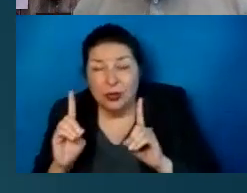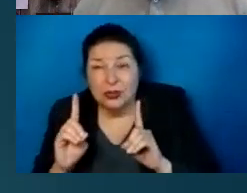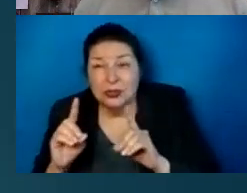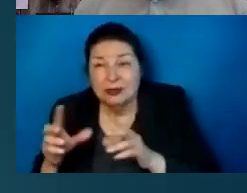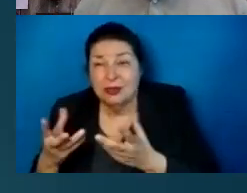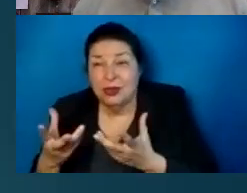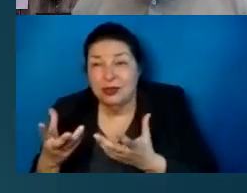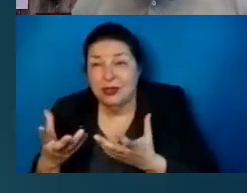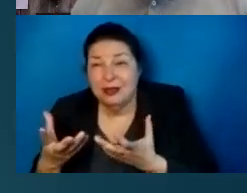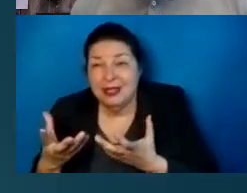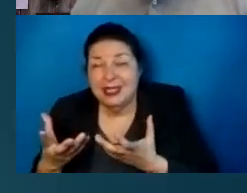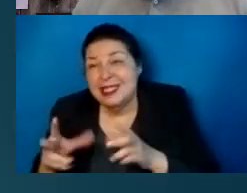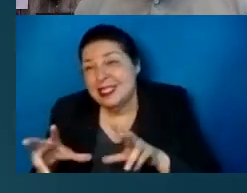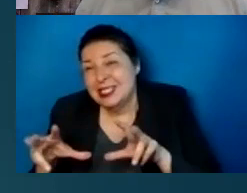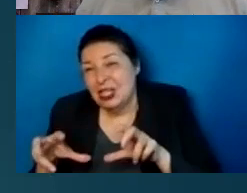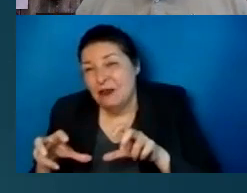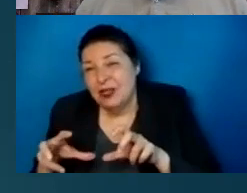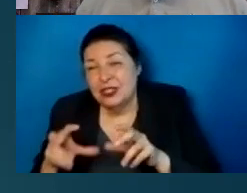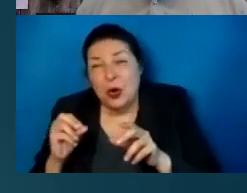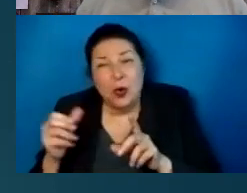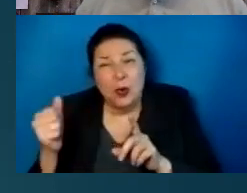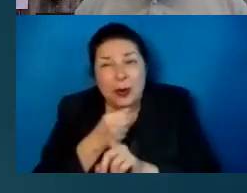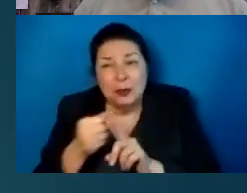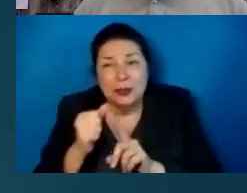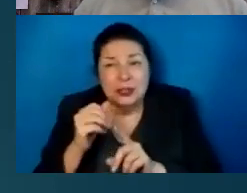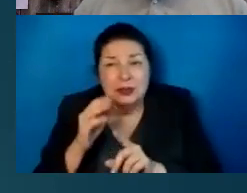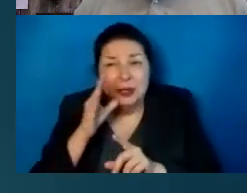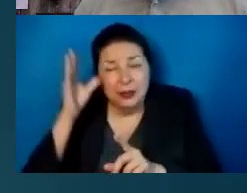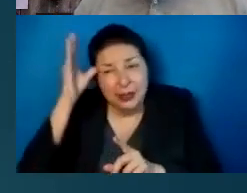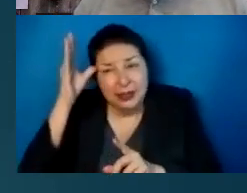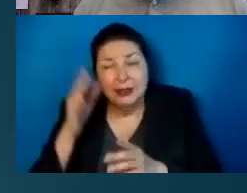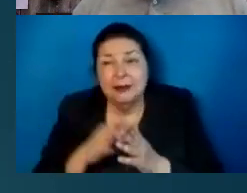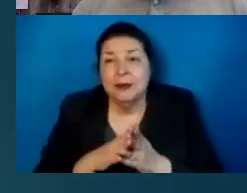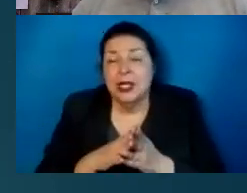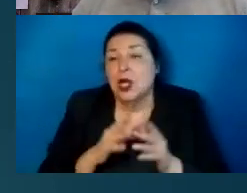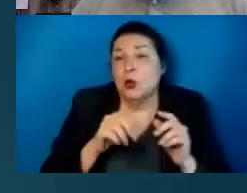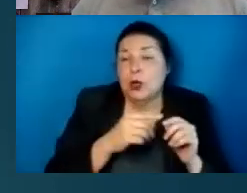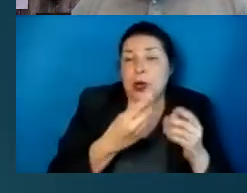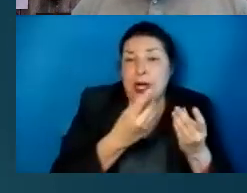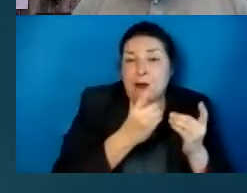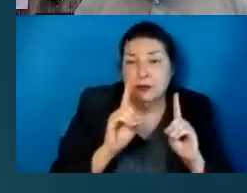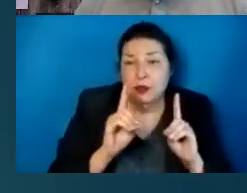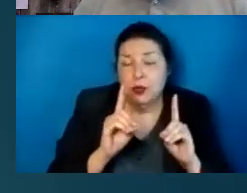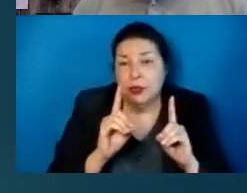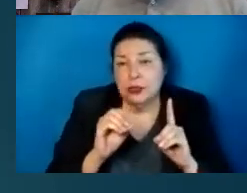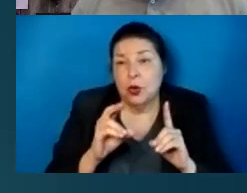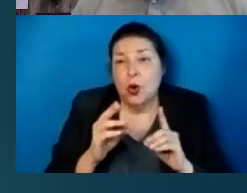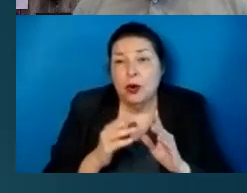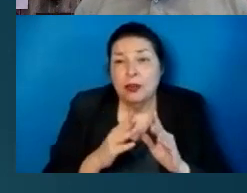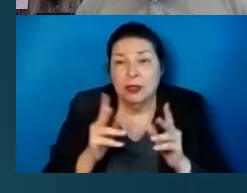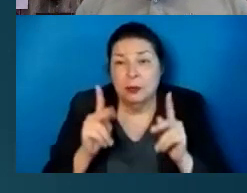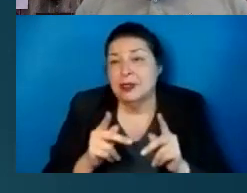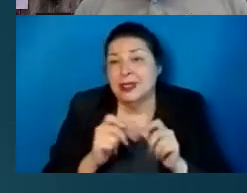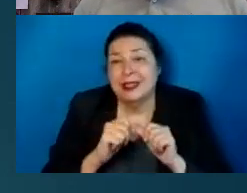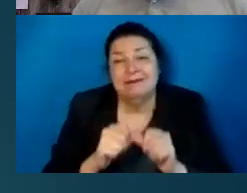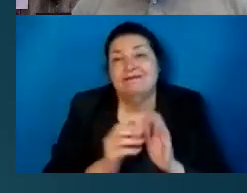or abusive parenting, and that leaves, when you have divorce or you have the serial adultery,